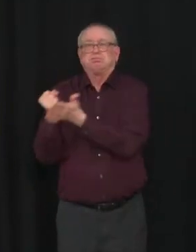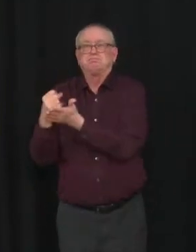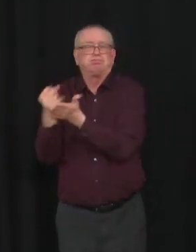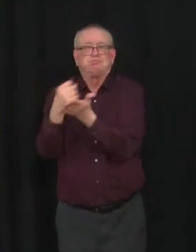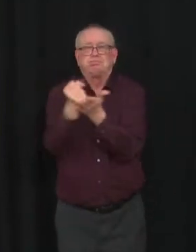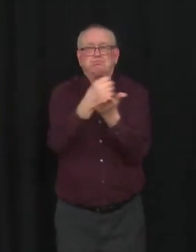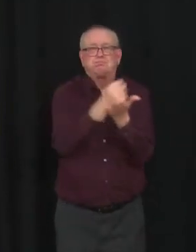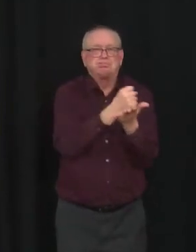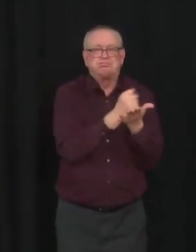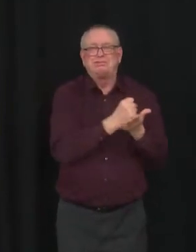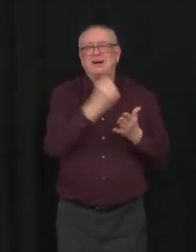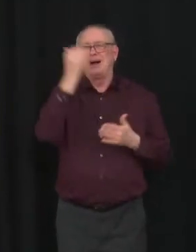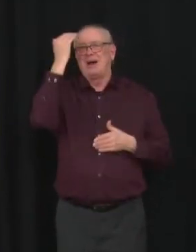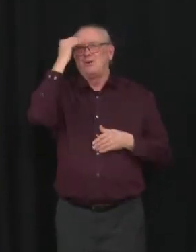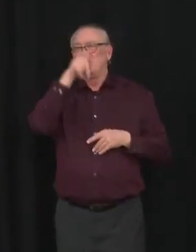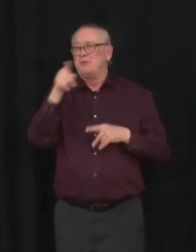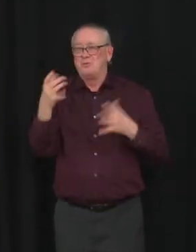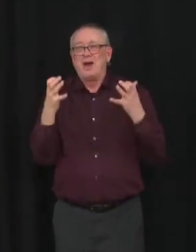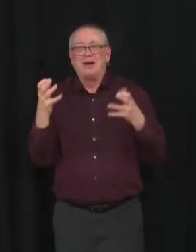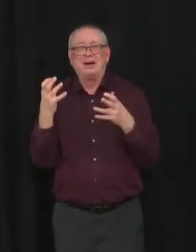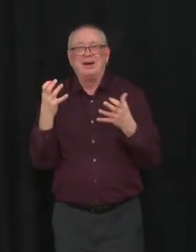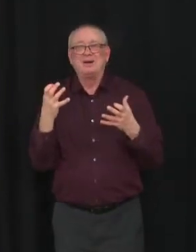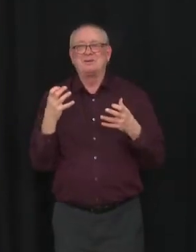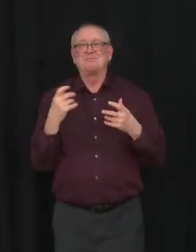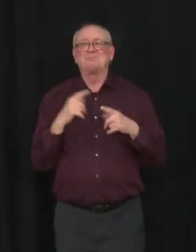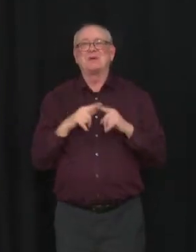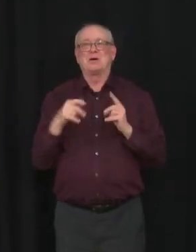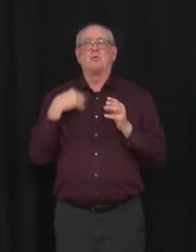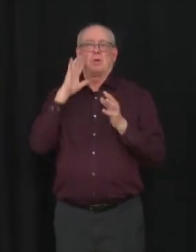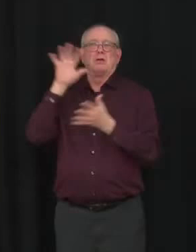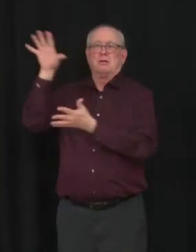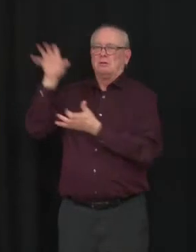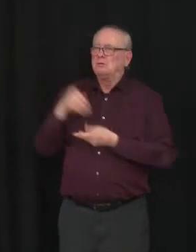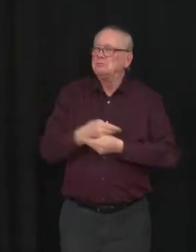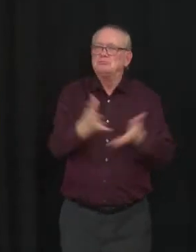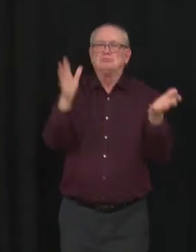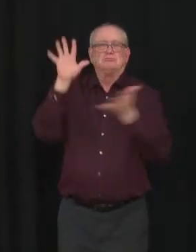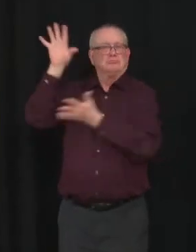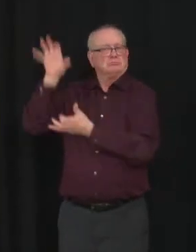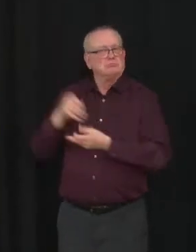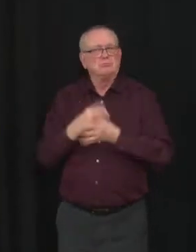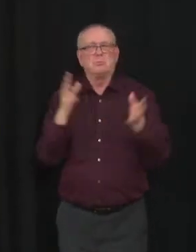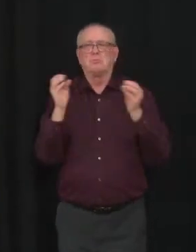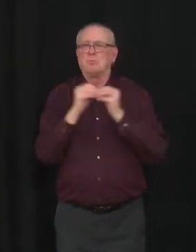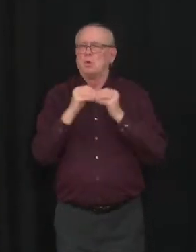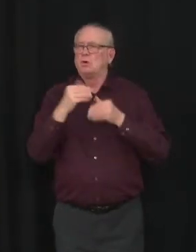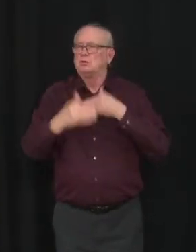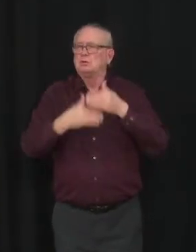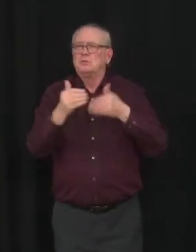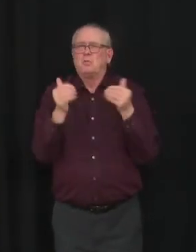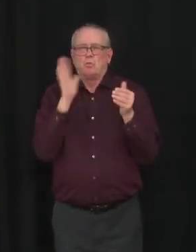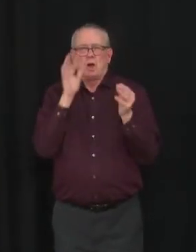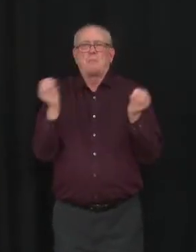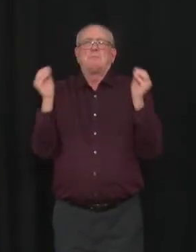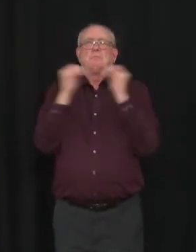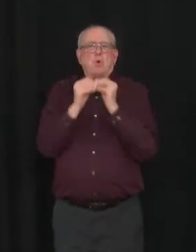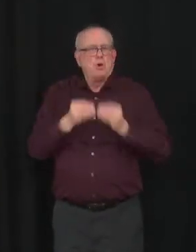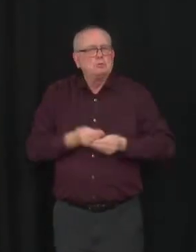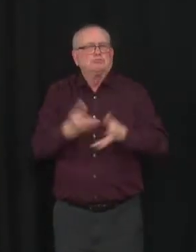than supply at this moment, but I can assure Albertans that we're doing everything we can to get more kits into people's hands as quickly as